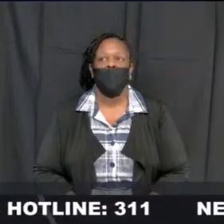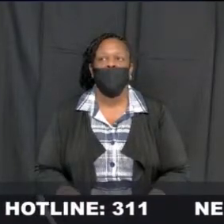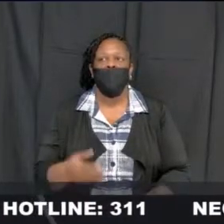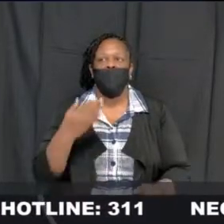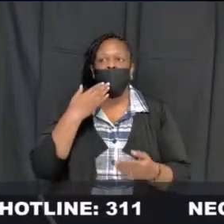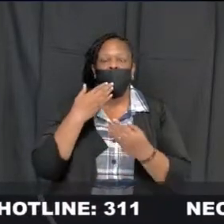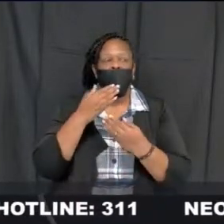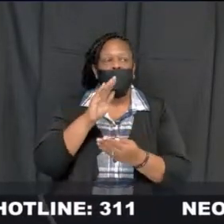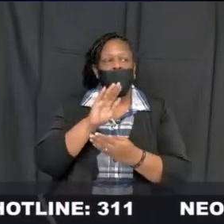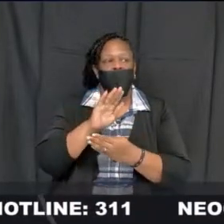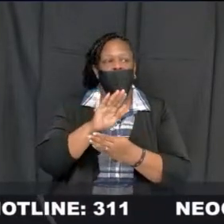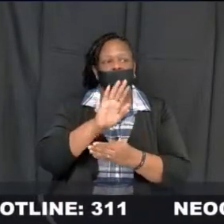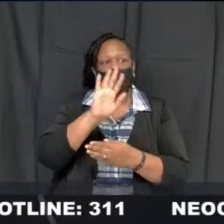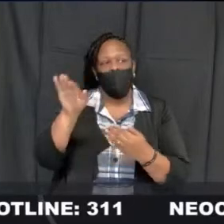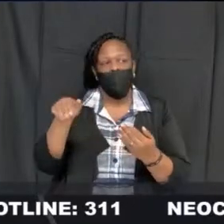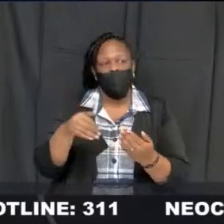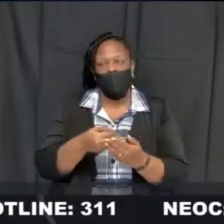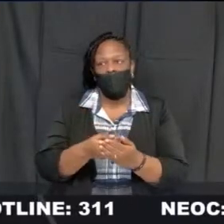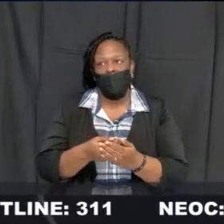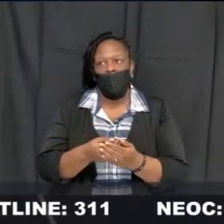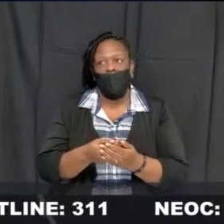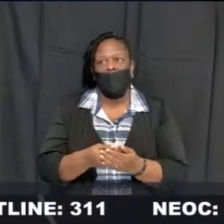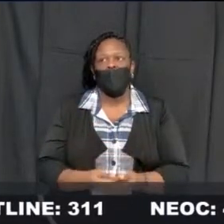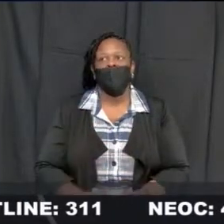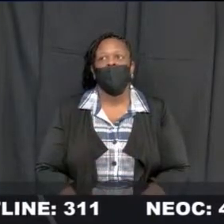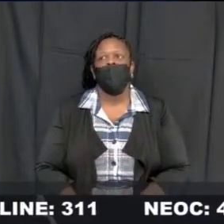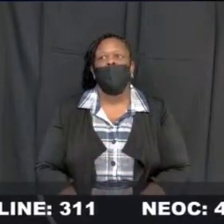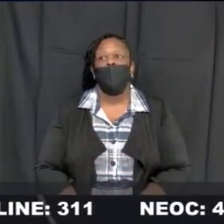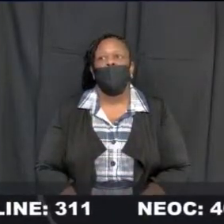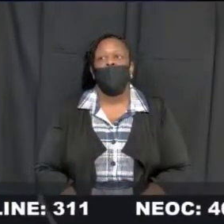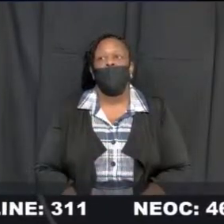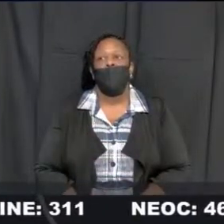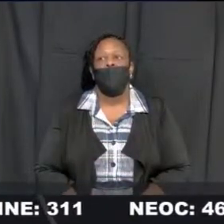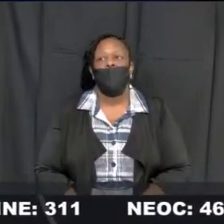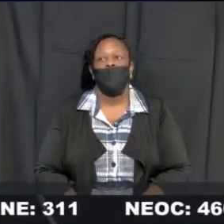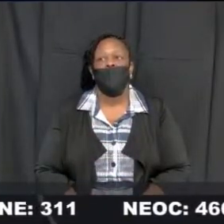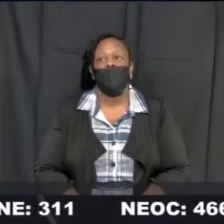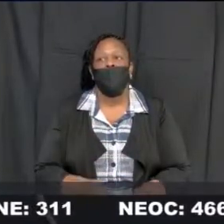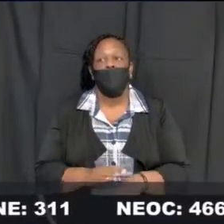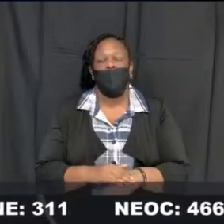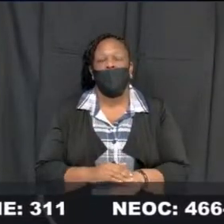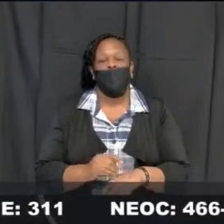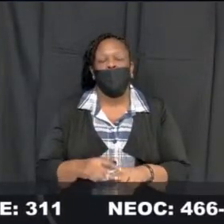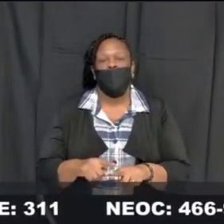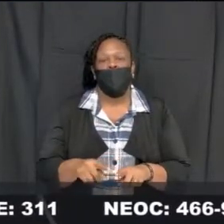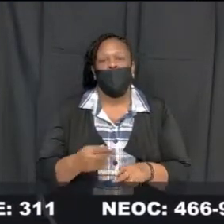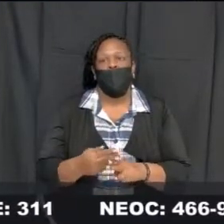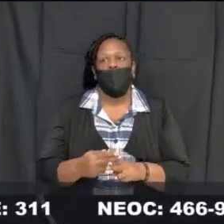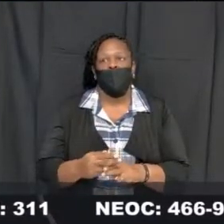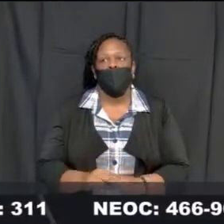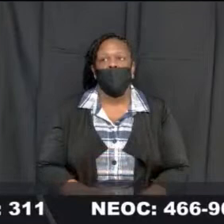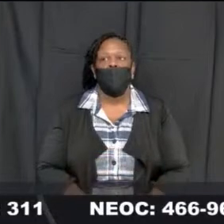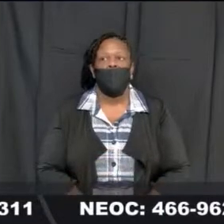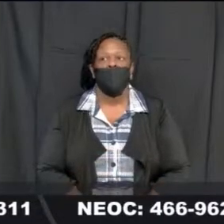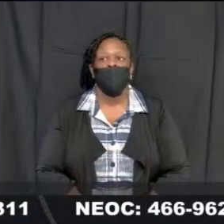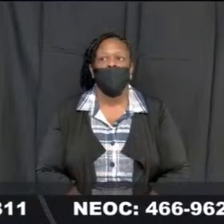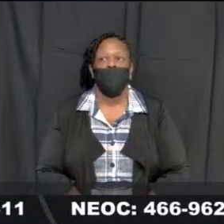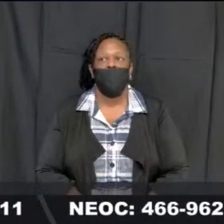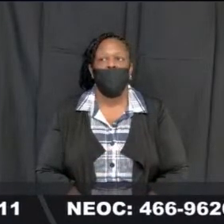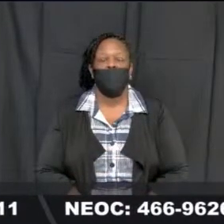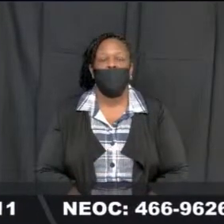Good afternoon, ladies and gentlemen. Good afternoon, Mr. Williams, Mr. Samuel, Dr. Laws,